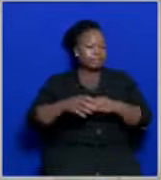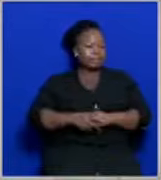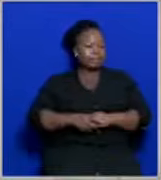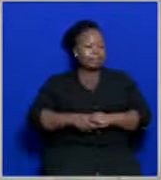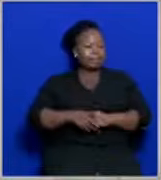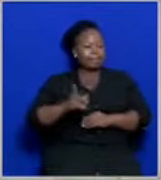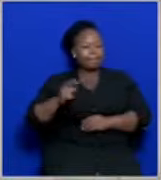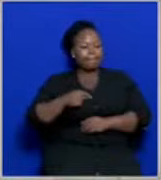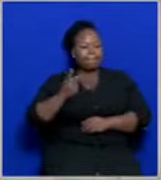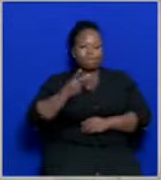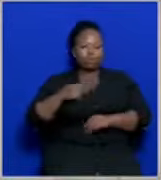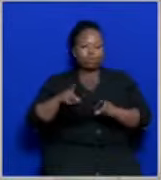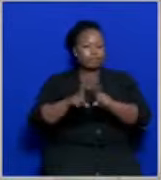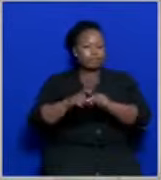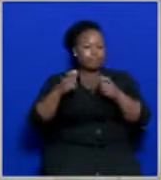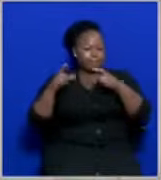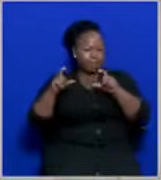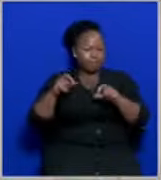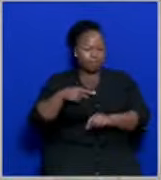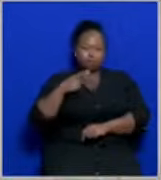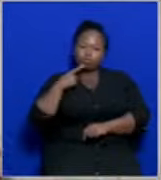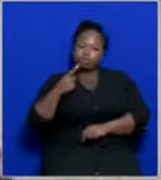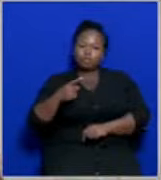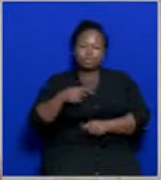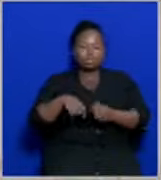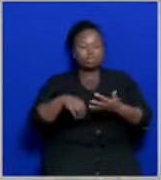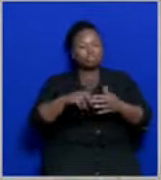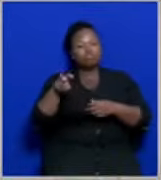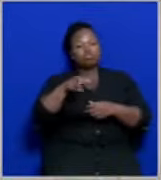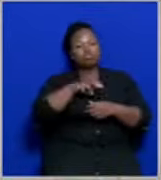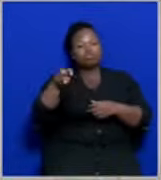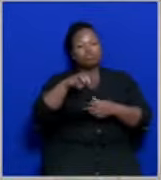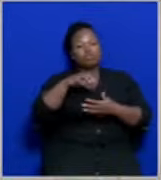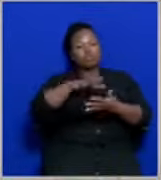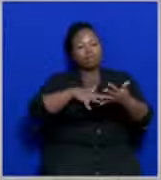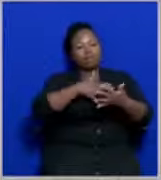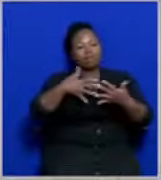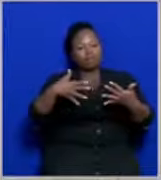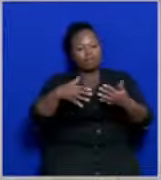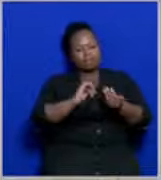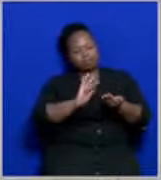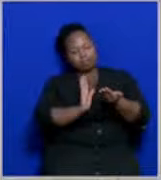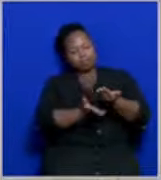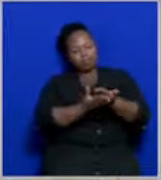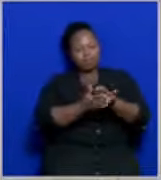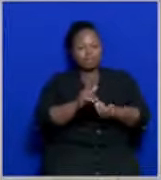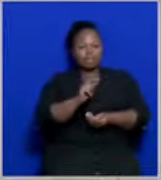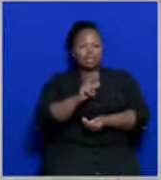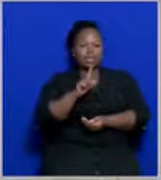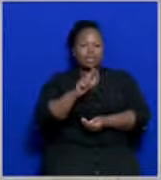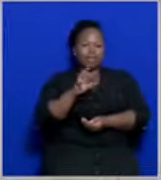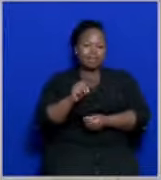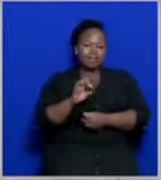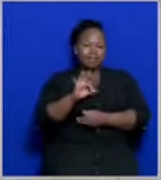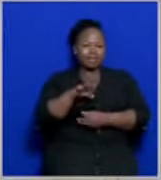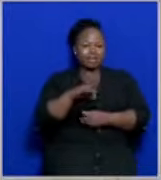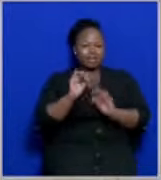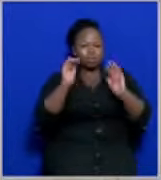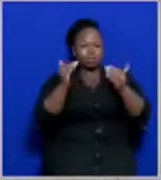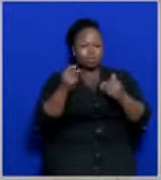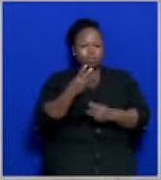you say, this log sheet together with mine, which I attach as TLM 13 Roman 2, reflect the trip to